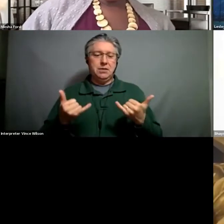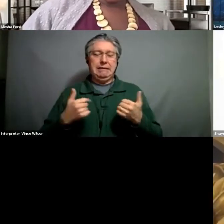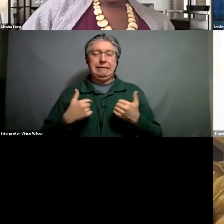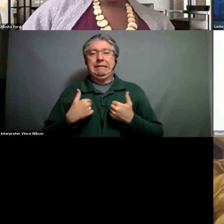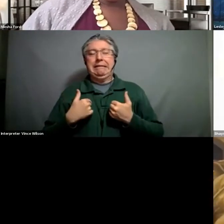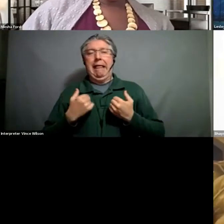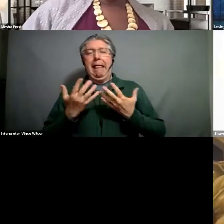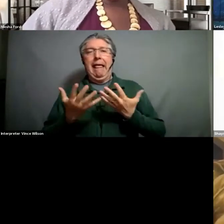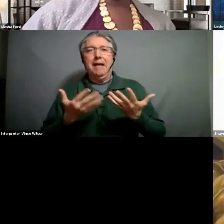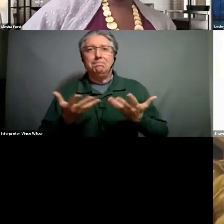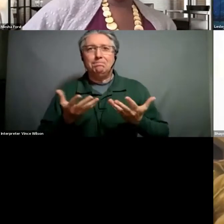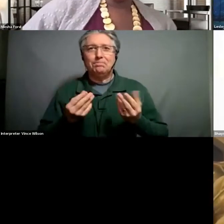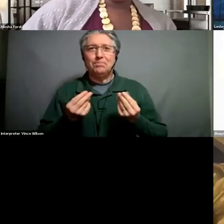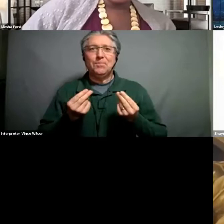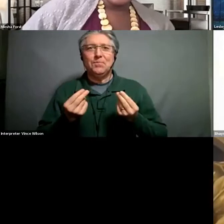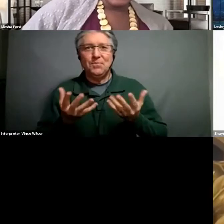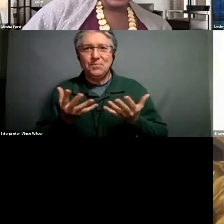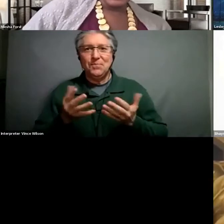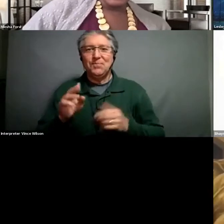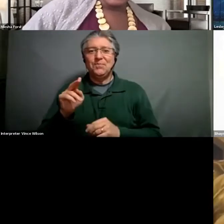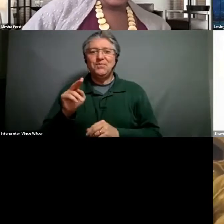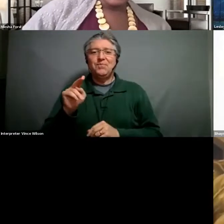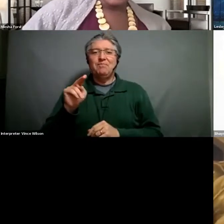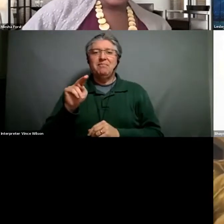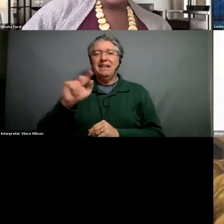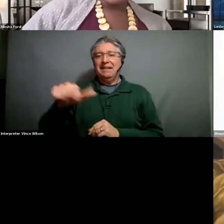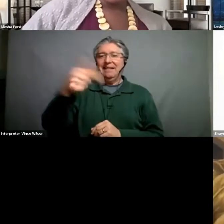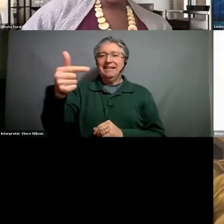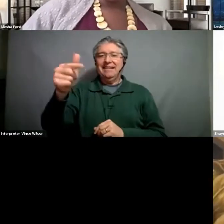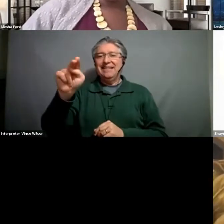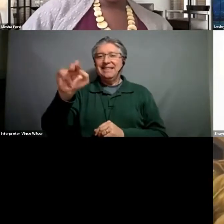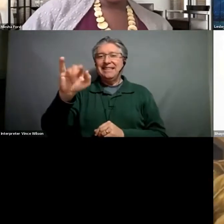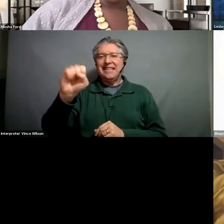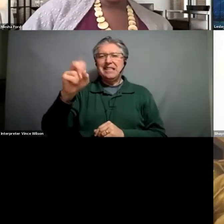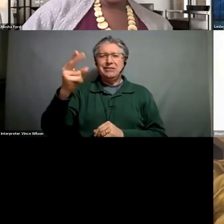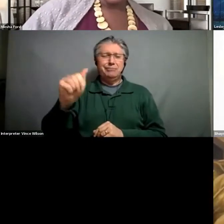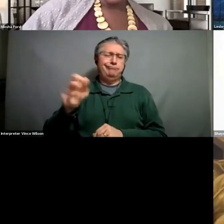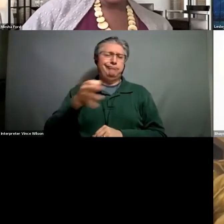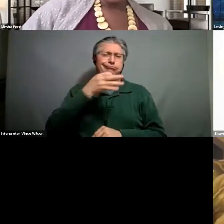words, Niesha. I'm just gonna hand it over to Niesha, who's a very capable